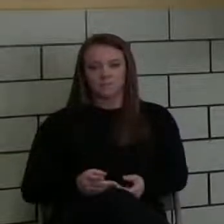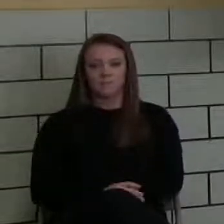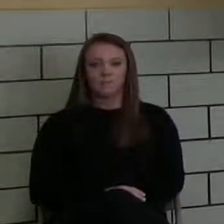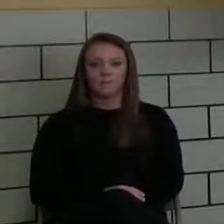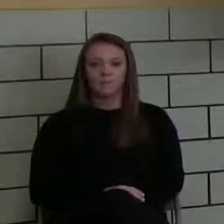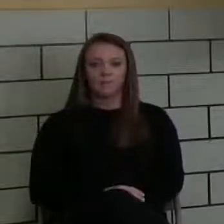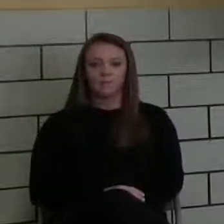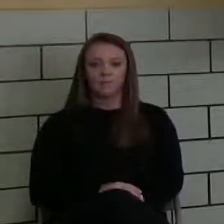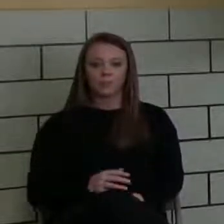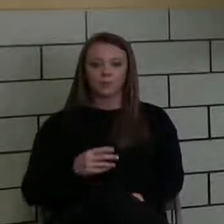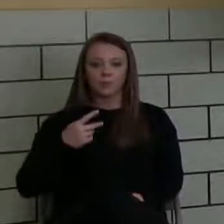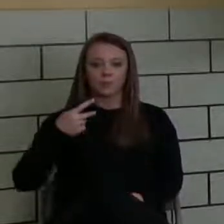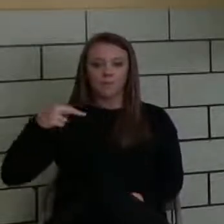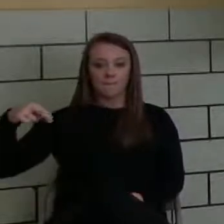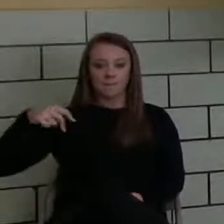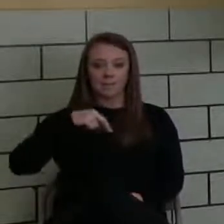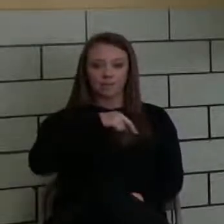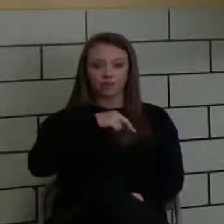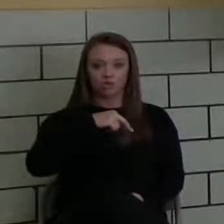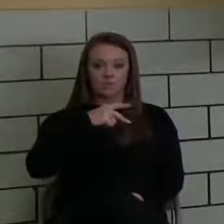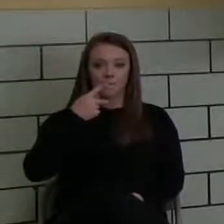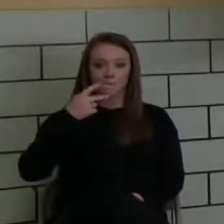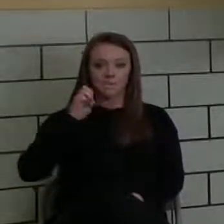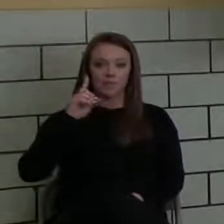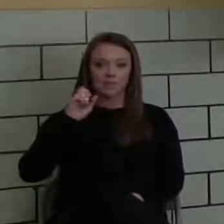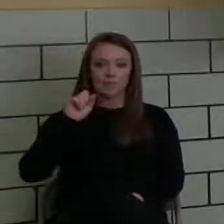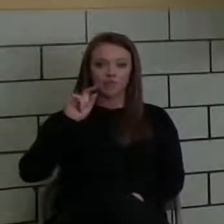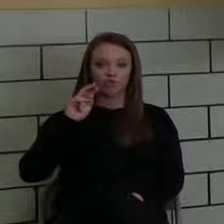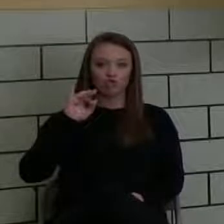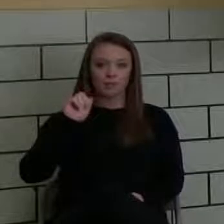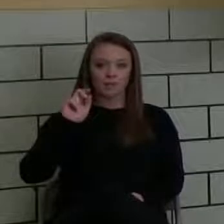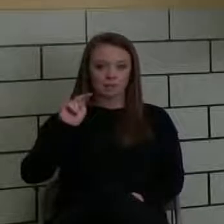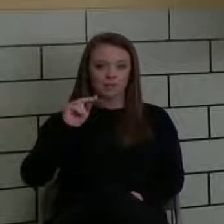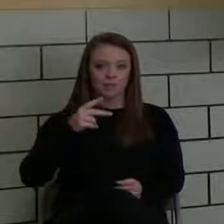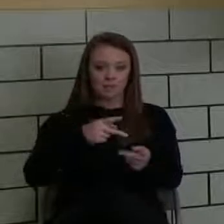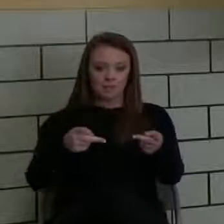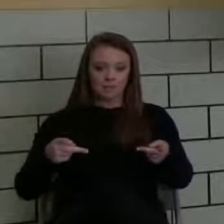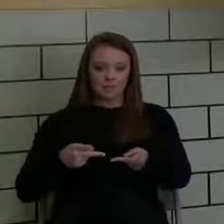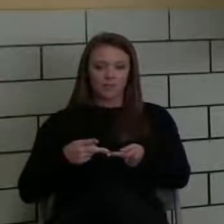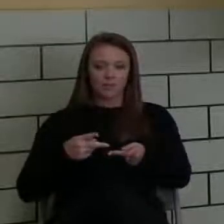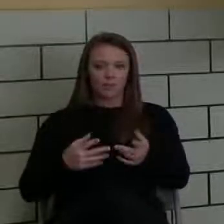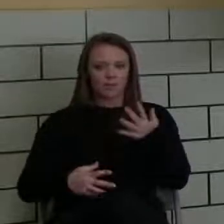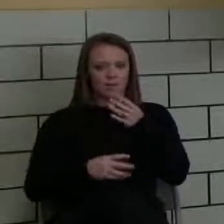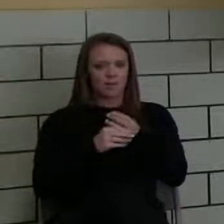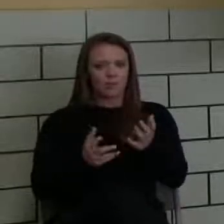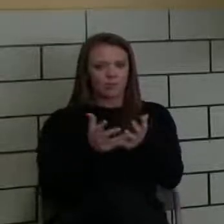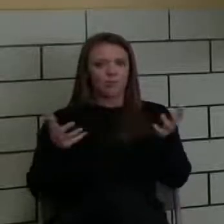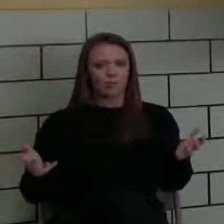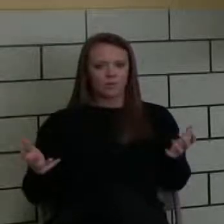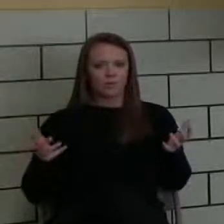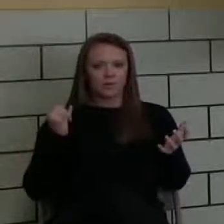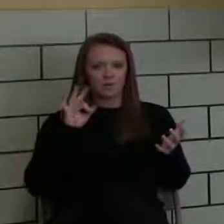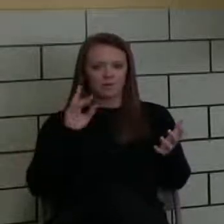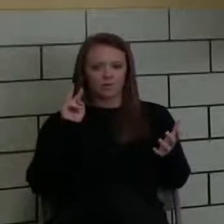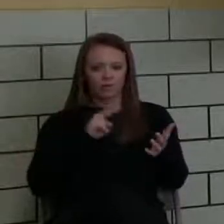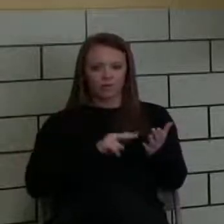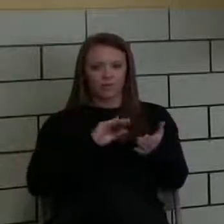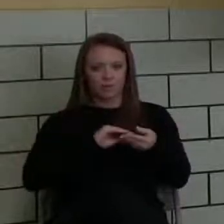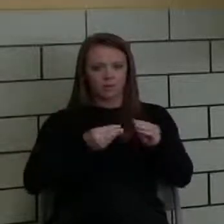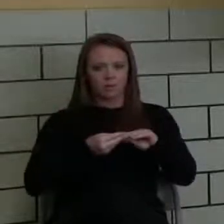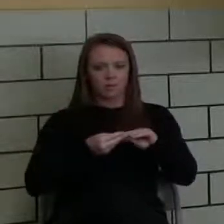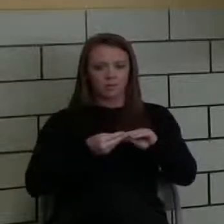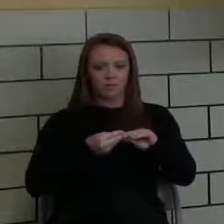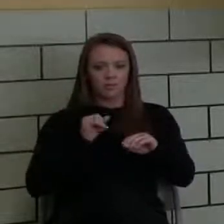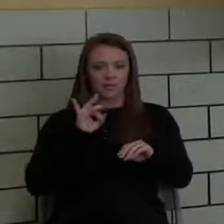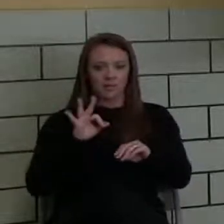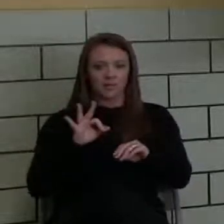So the pedestrian space, by the numbers, we're adding a lot of pedestrian space. If you count the amount of space we're